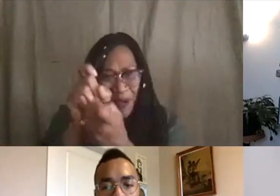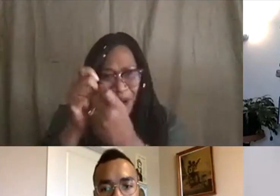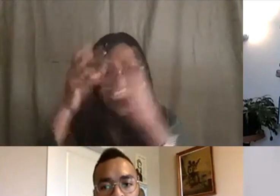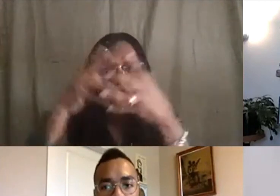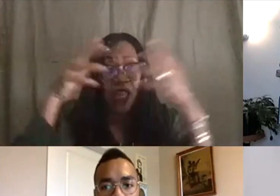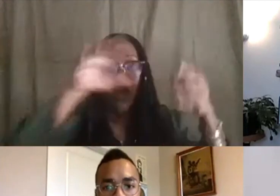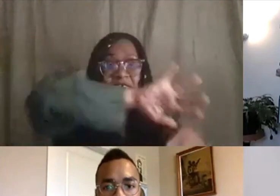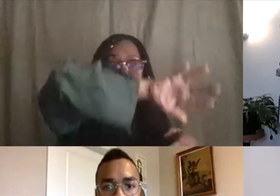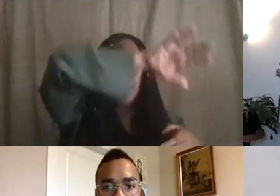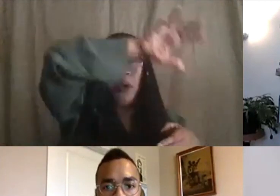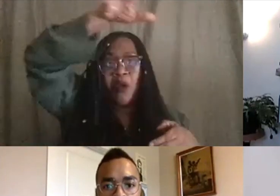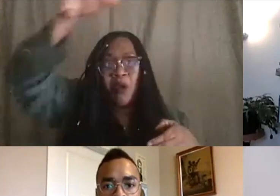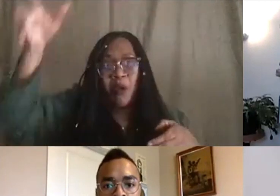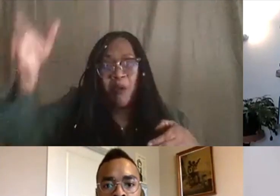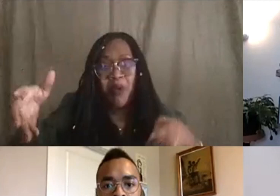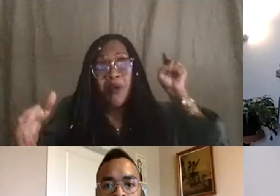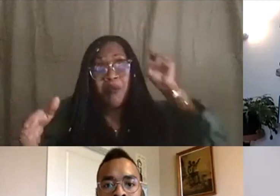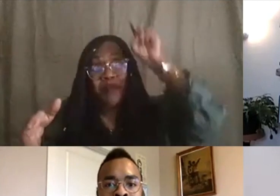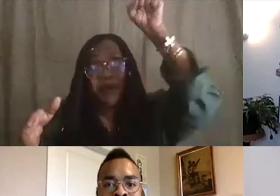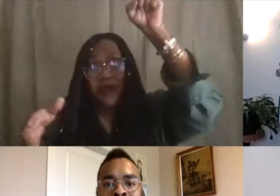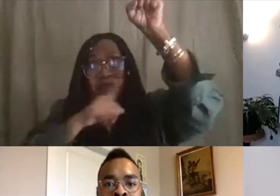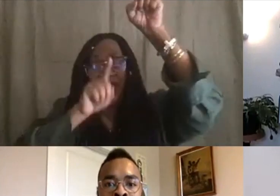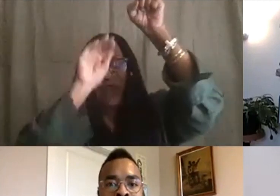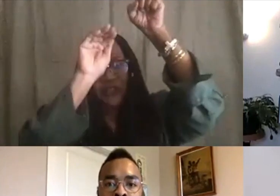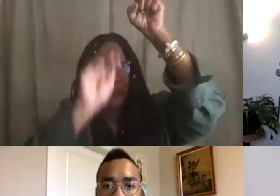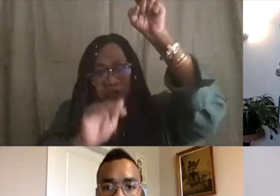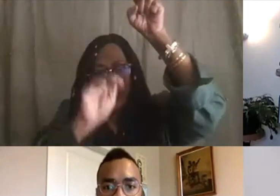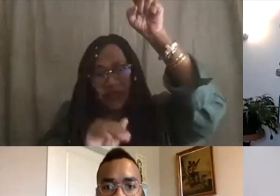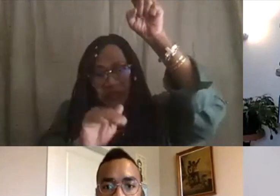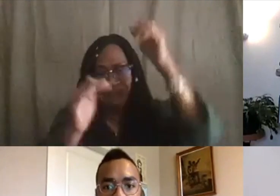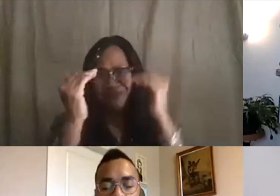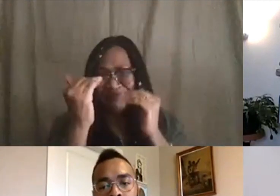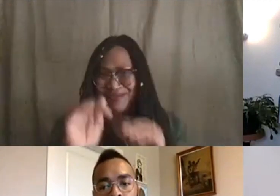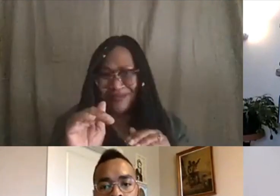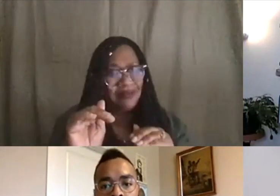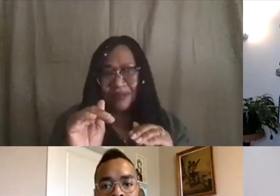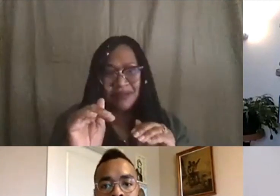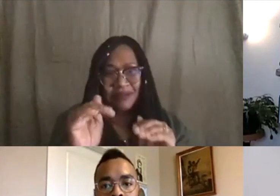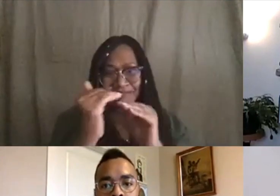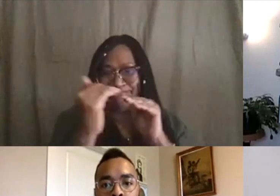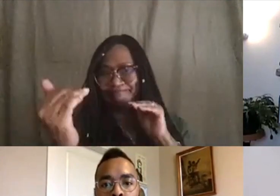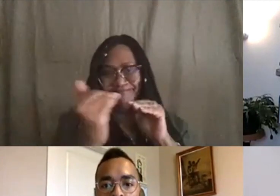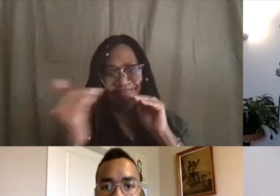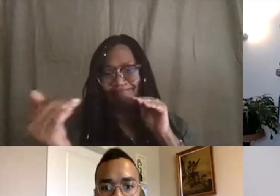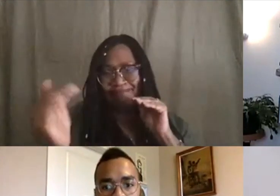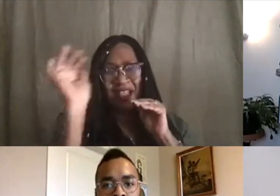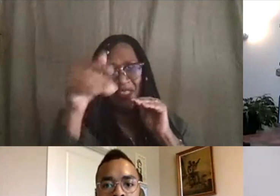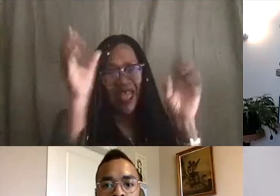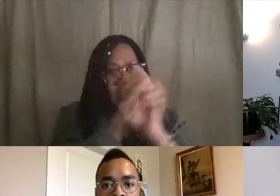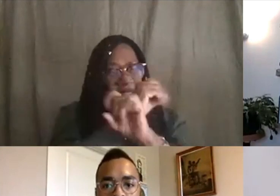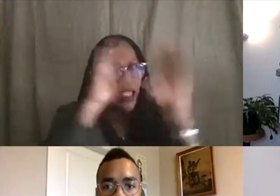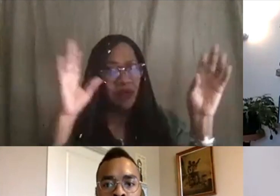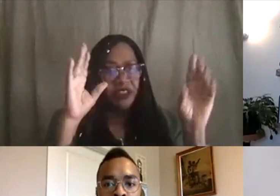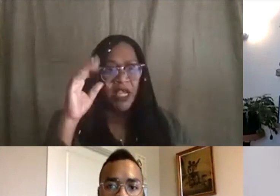society in which you're doing it. Yeah. So, that's to say this imagery that we're talking about, it's